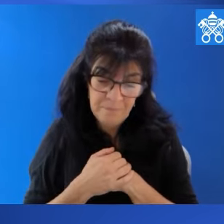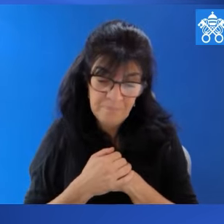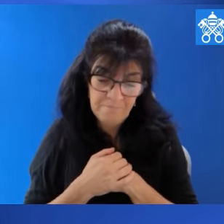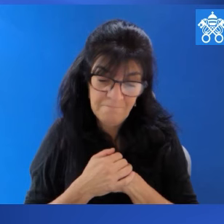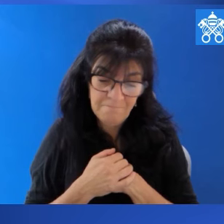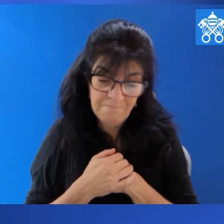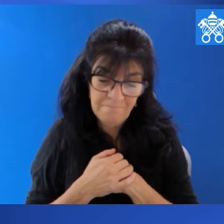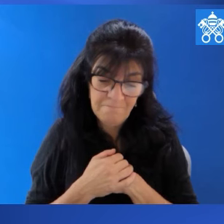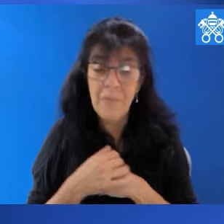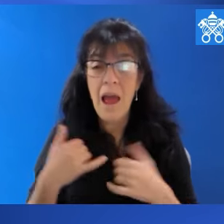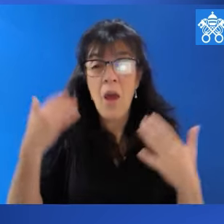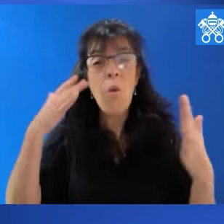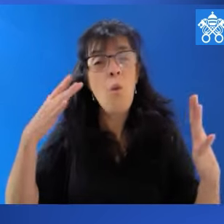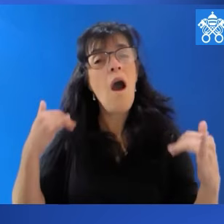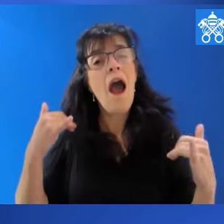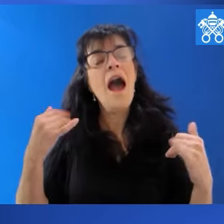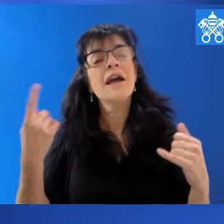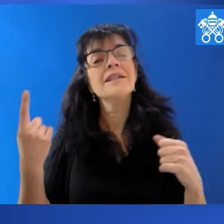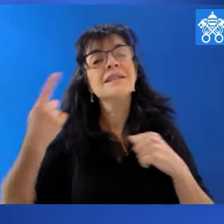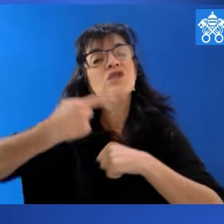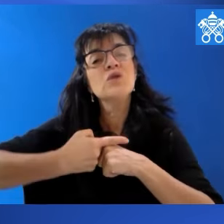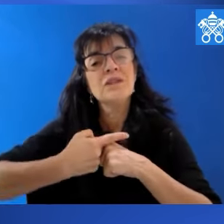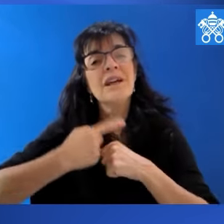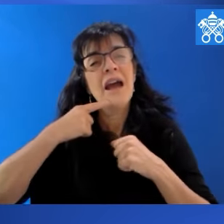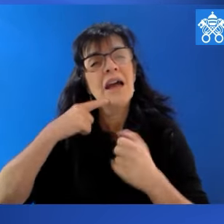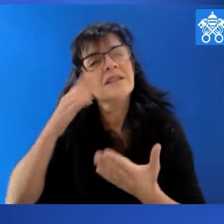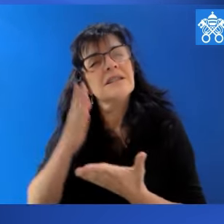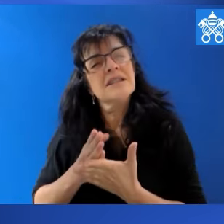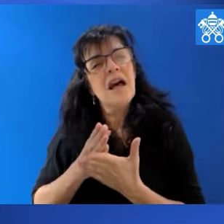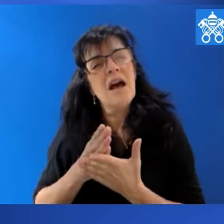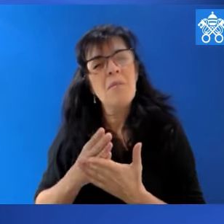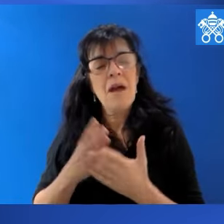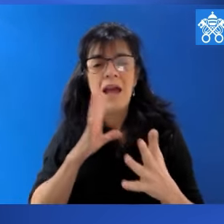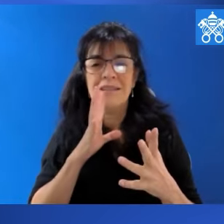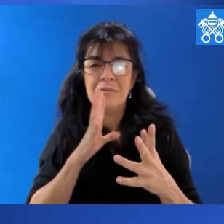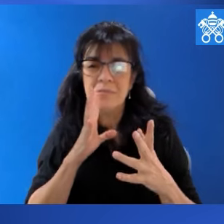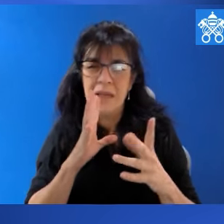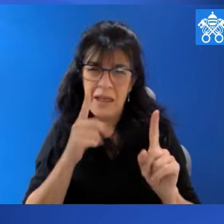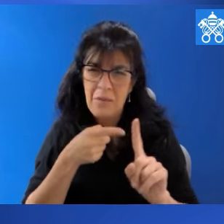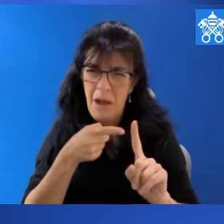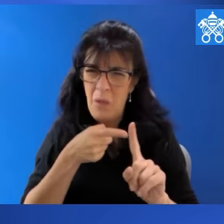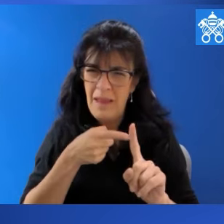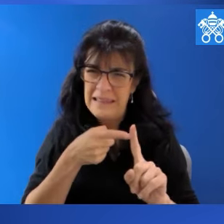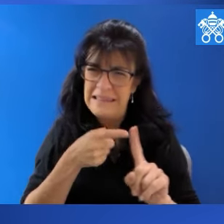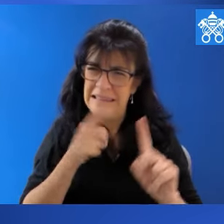That's why for this reason today I decided to stop and speak about this drama, about